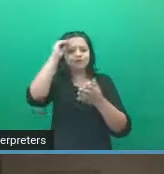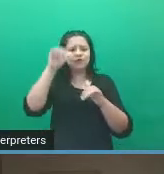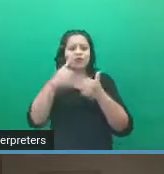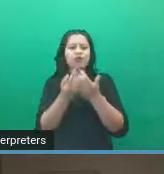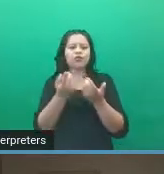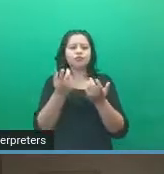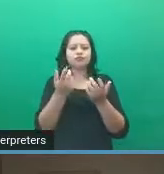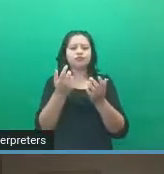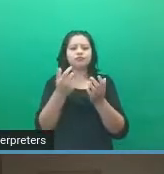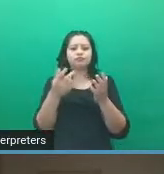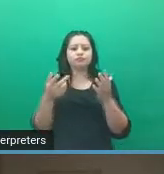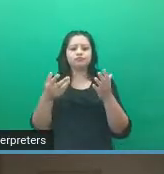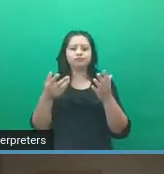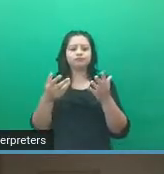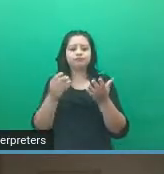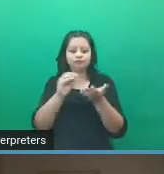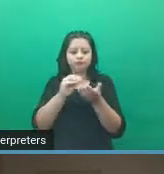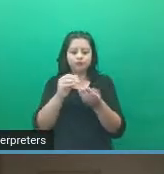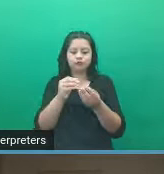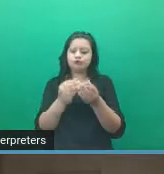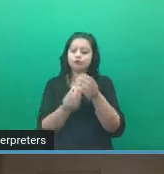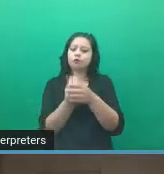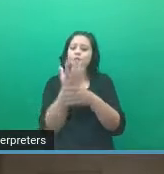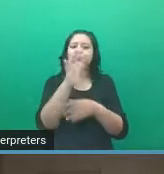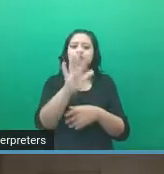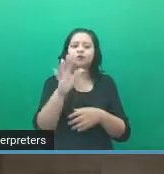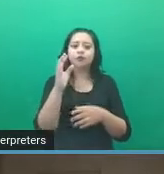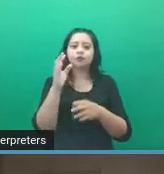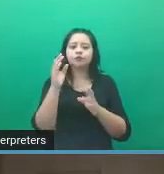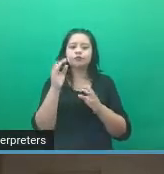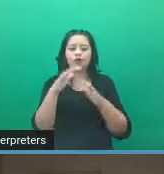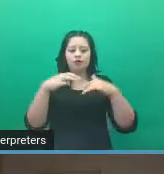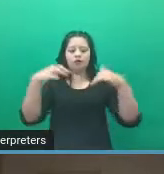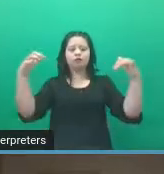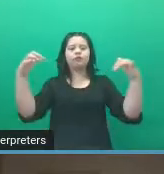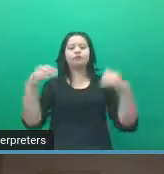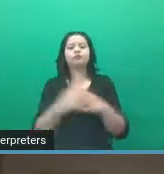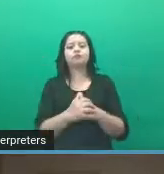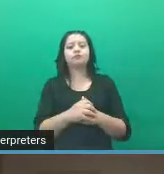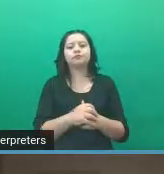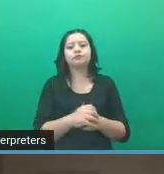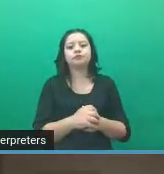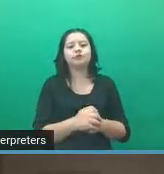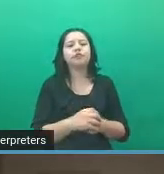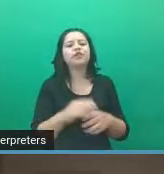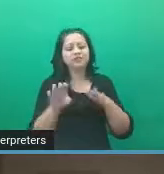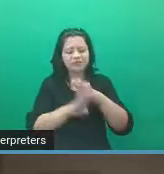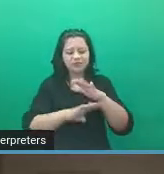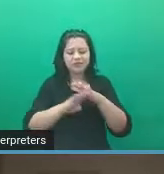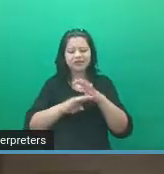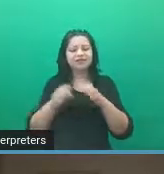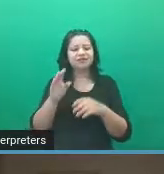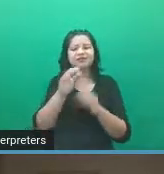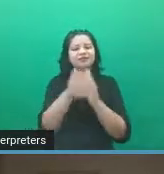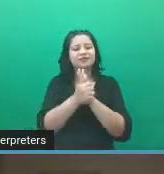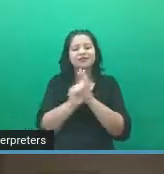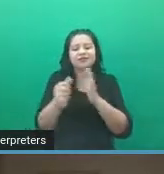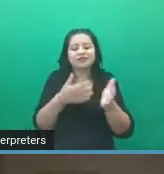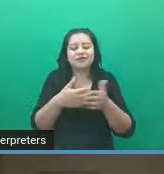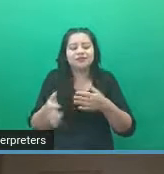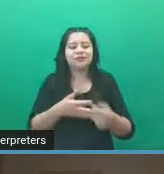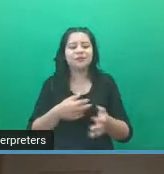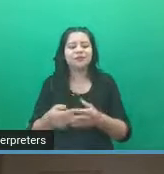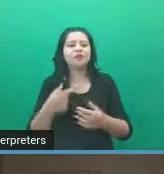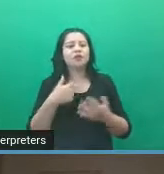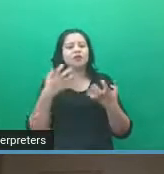at a distance. Understanding the basic concepts here will give you a base of skills to be resilient no matter what the world brings. I'd like to